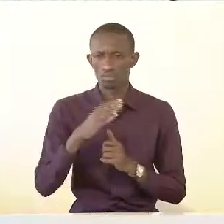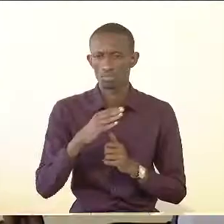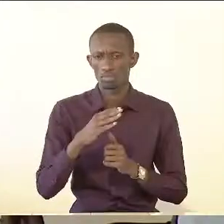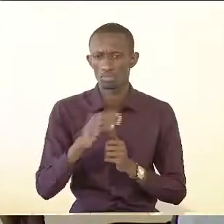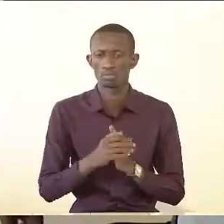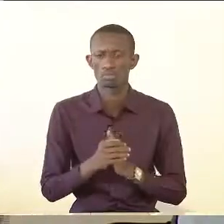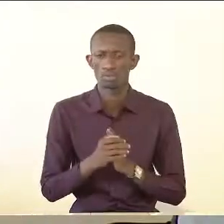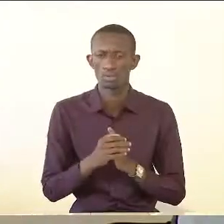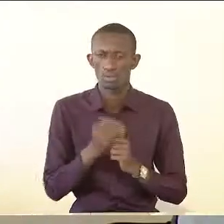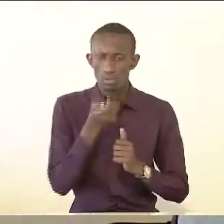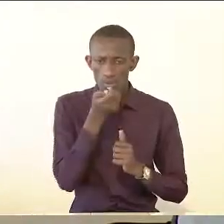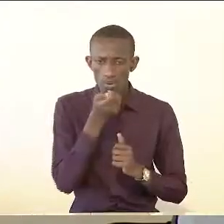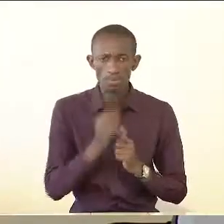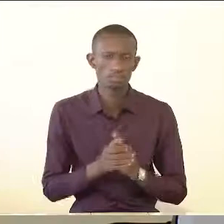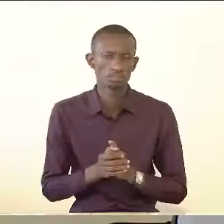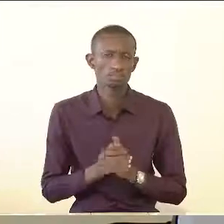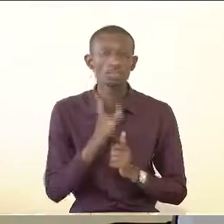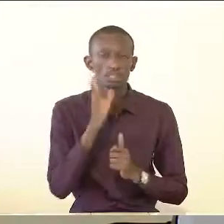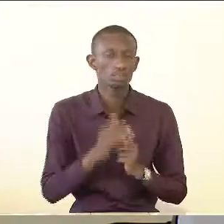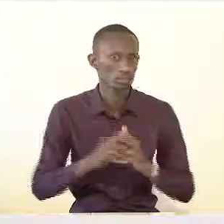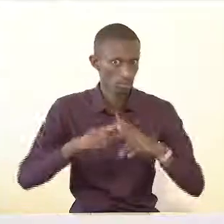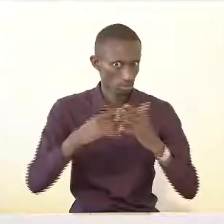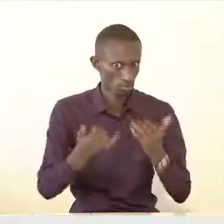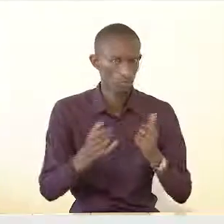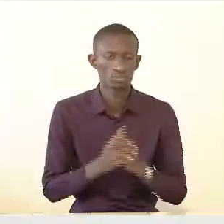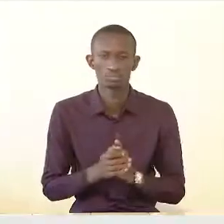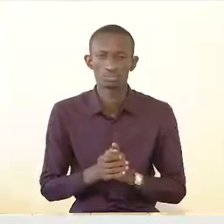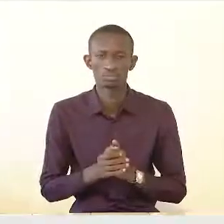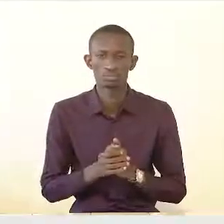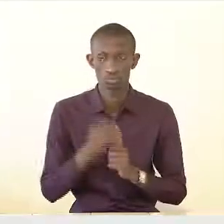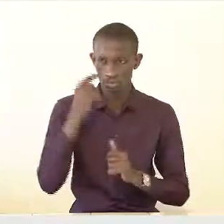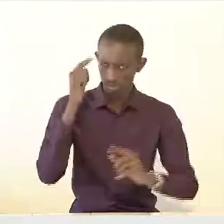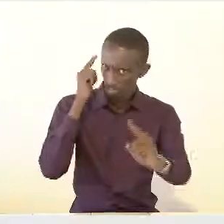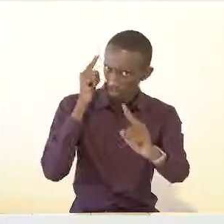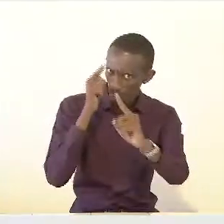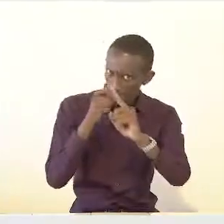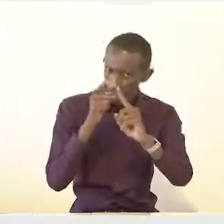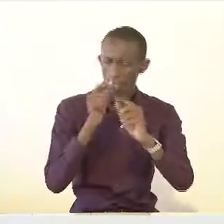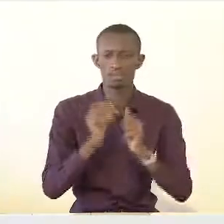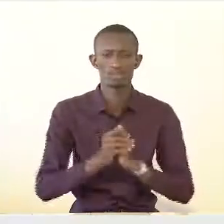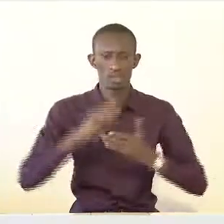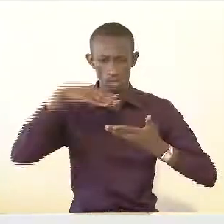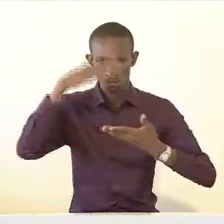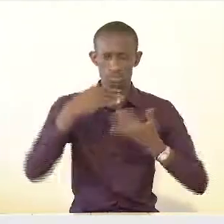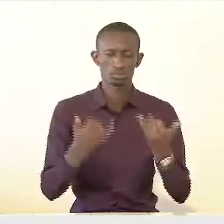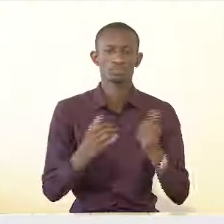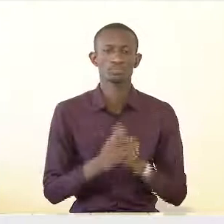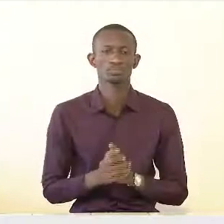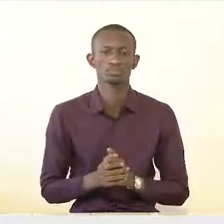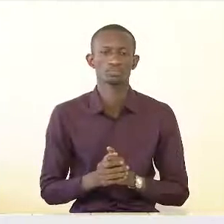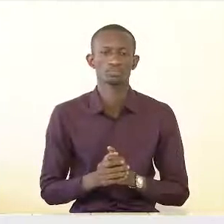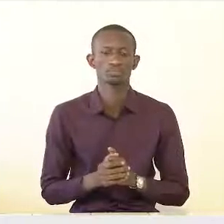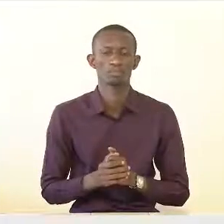let's start our lesson, and we have to go through the learning objectives of the lesson. The learning objective of the lesson is